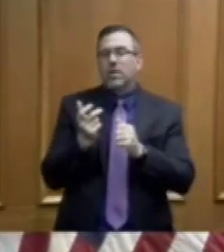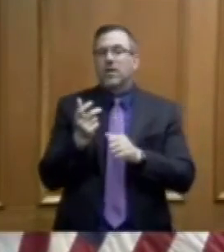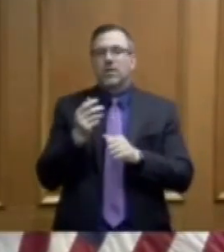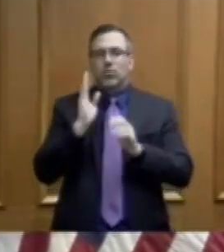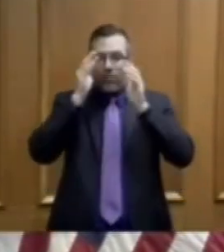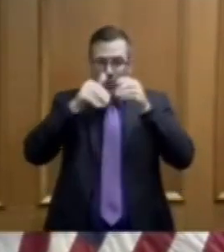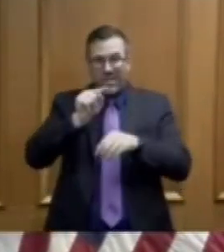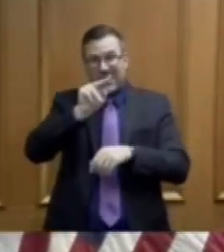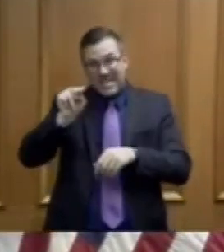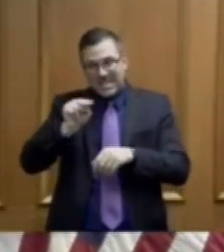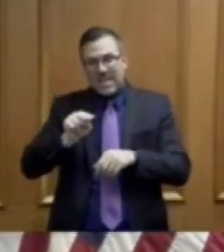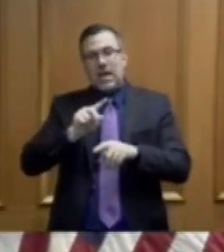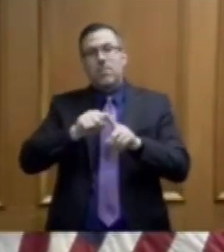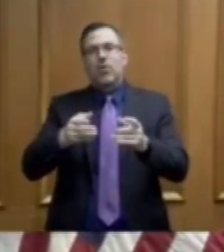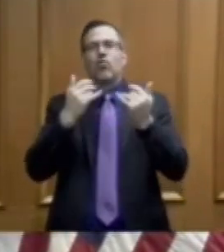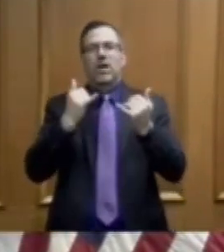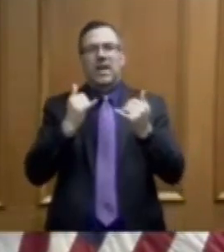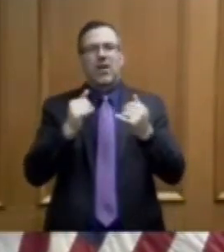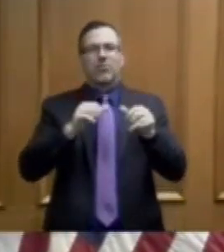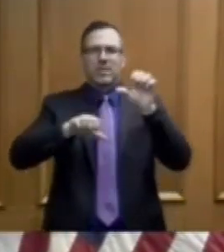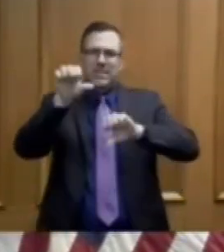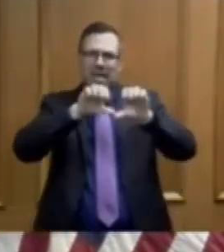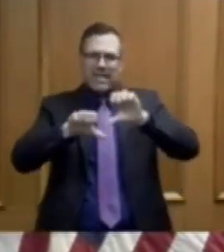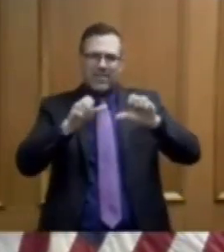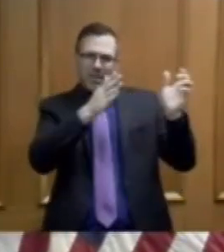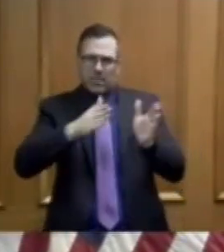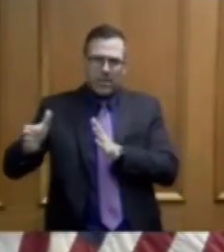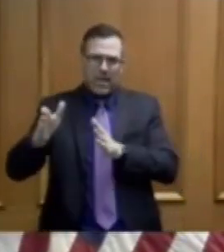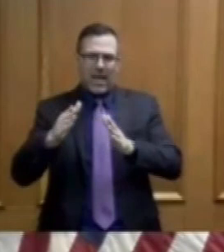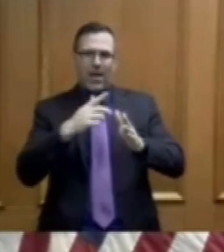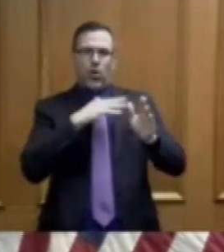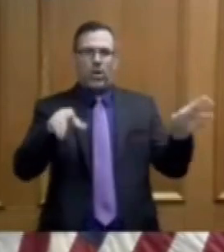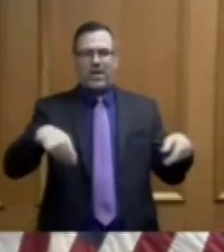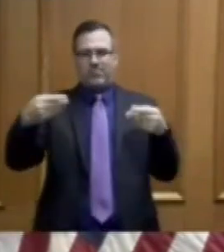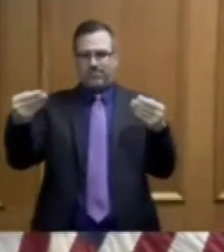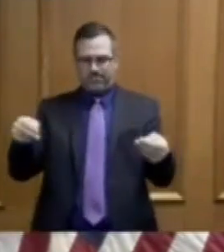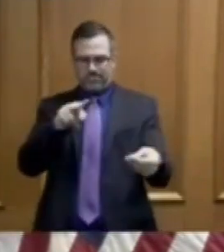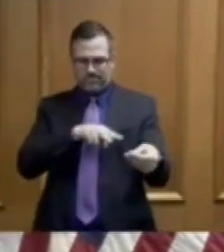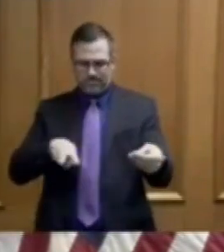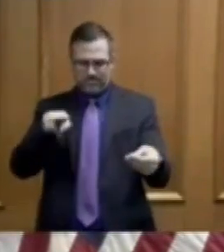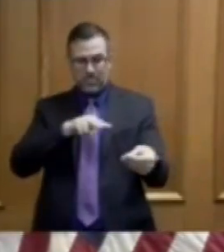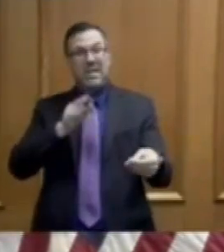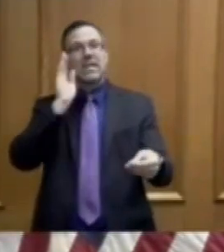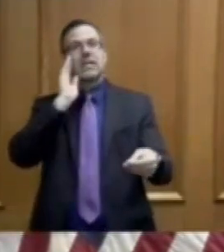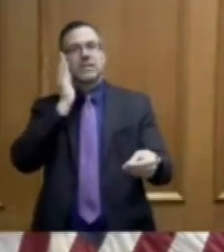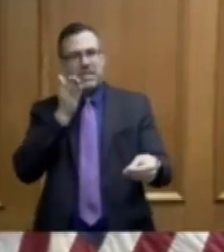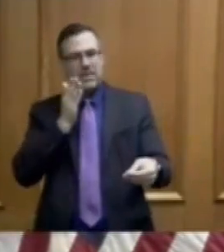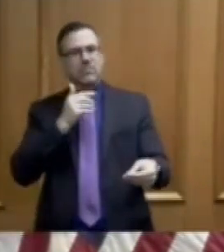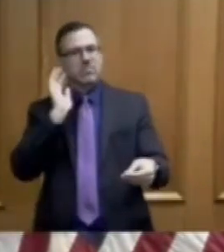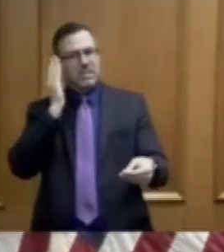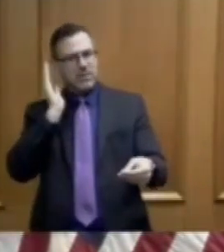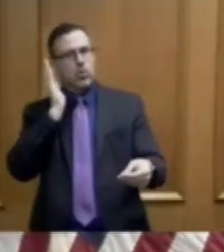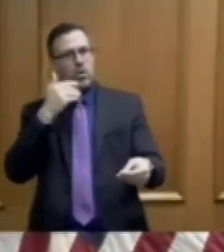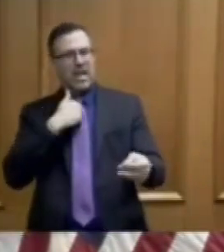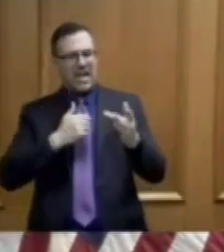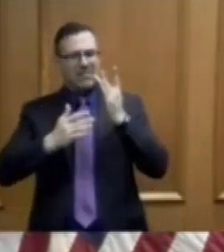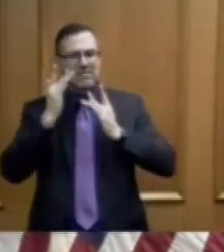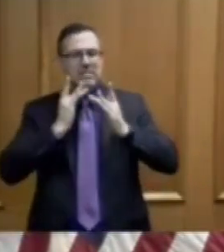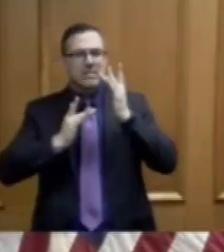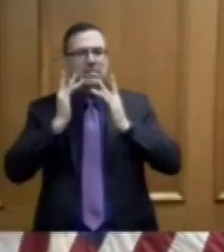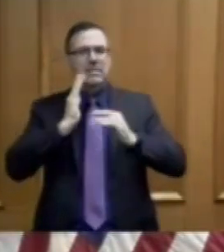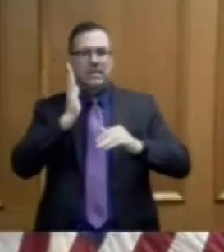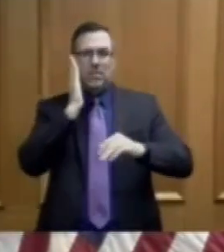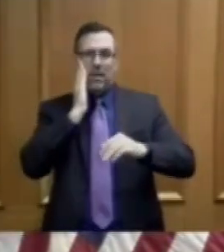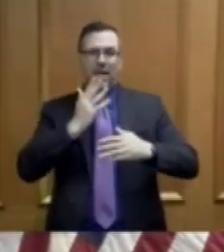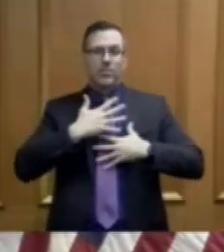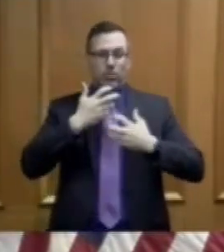current model that we're working off of shows a shortage based on what we think the surge will look like